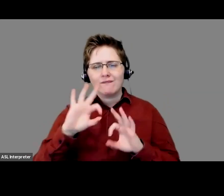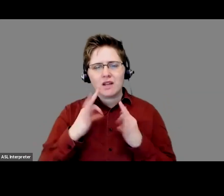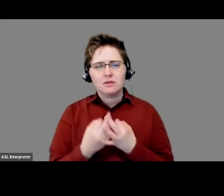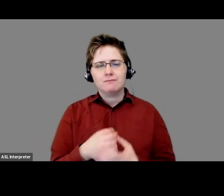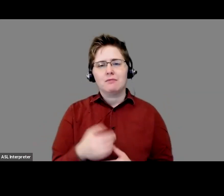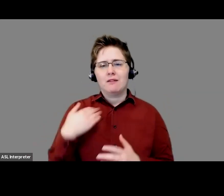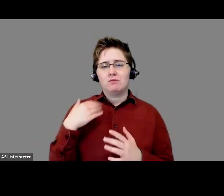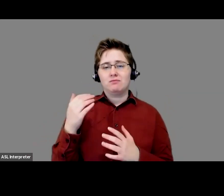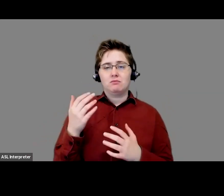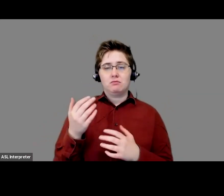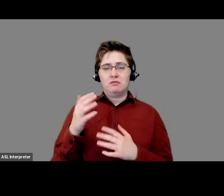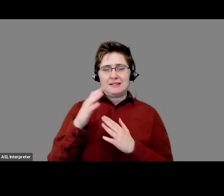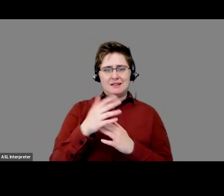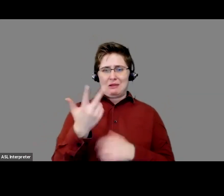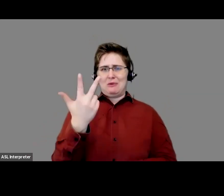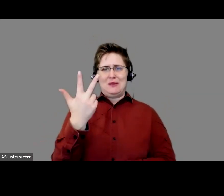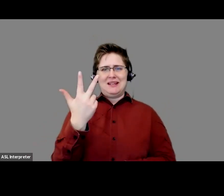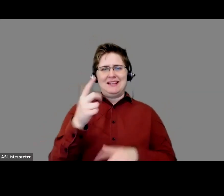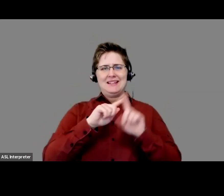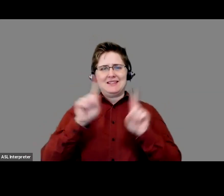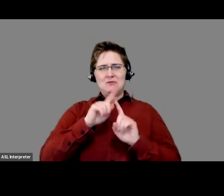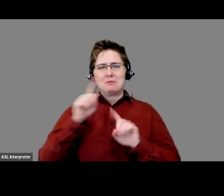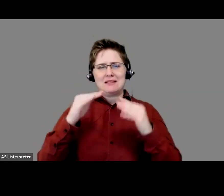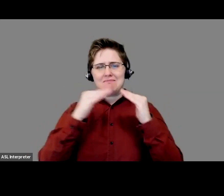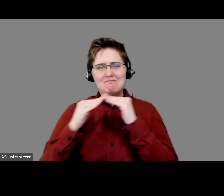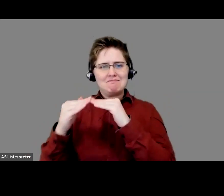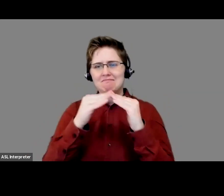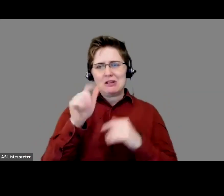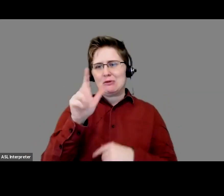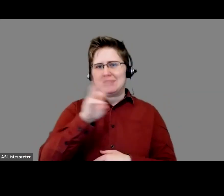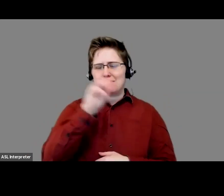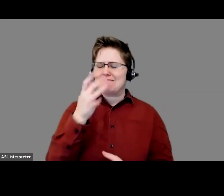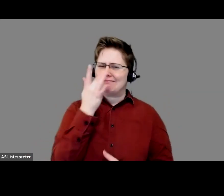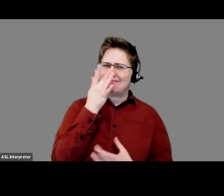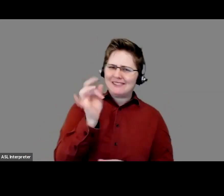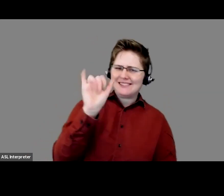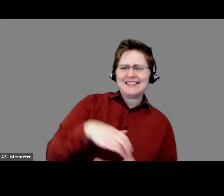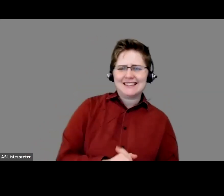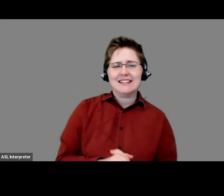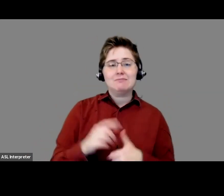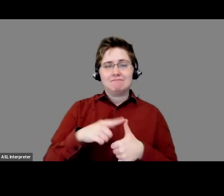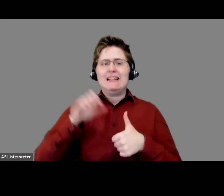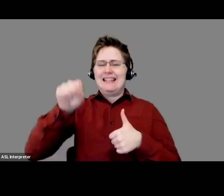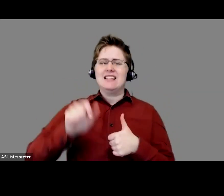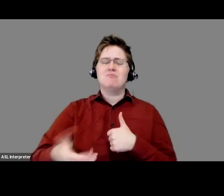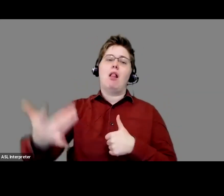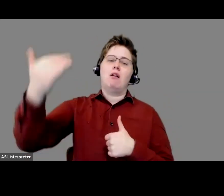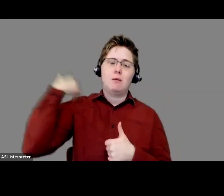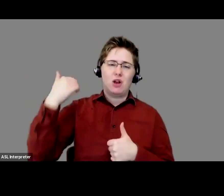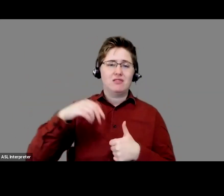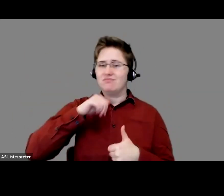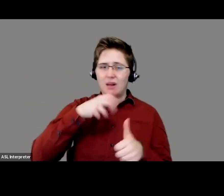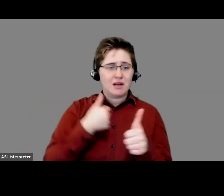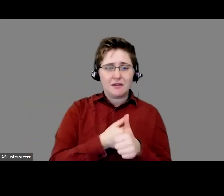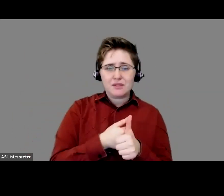have the top, actually 3 different responses tied at 26%. That's interesting. I have, but it was long ago, has not been